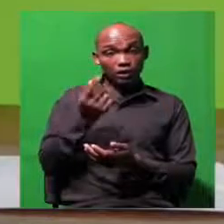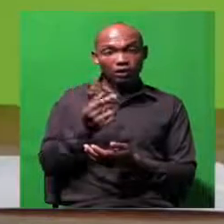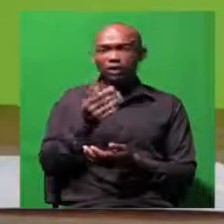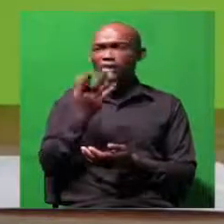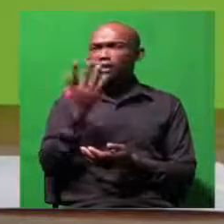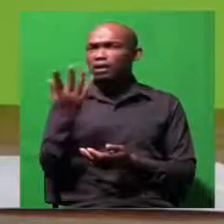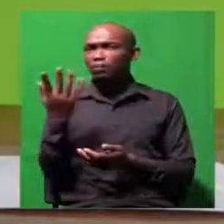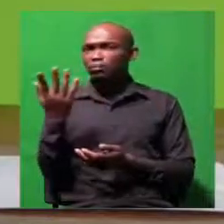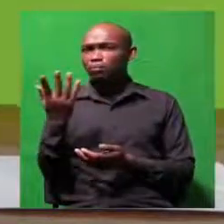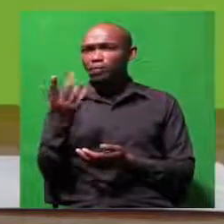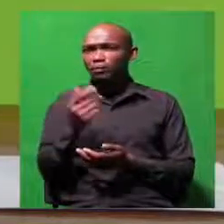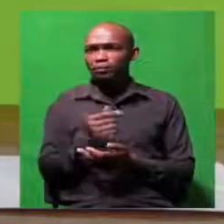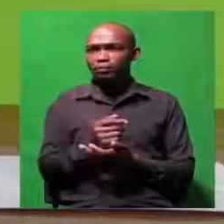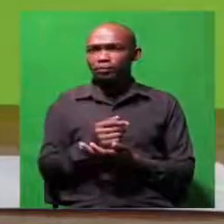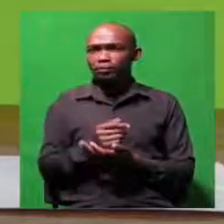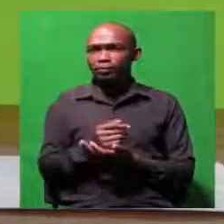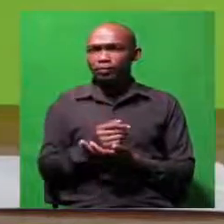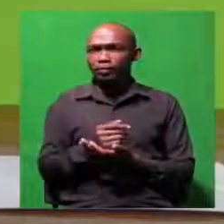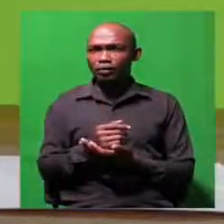all,